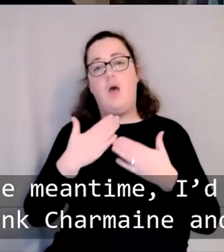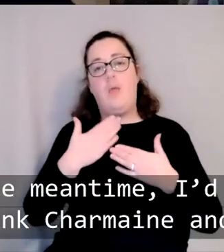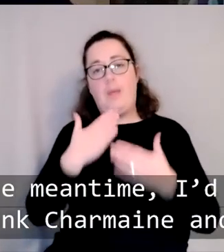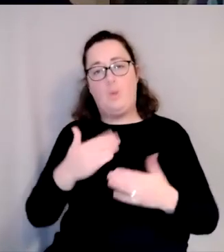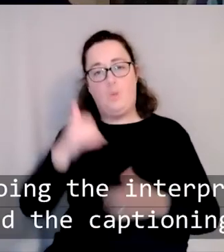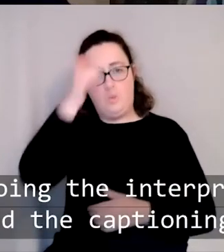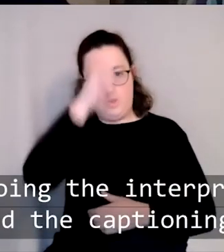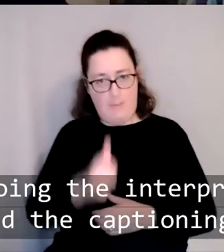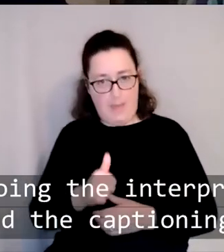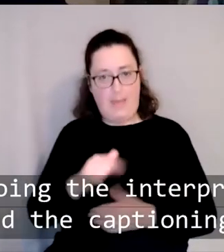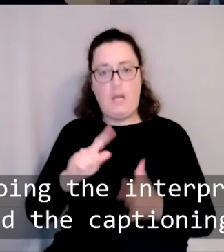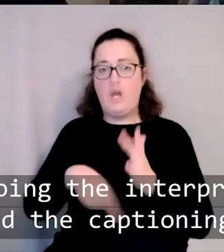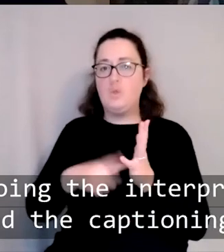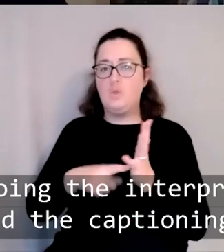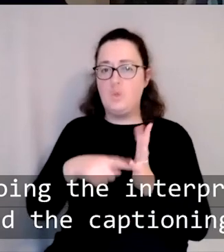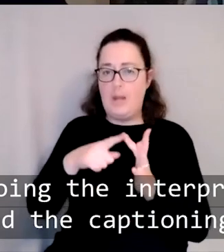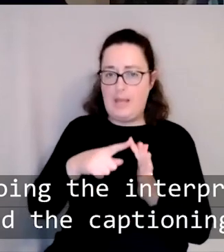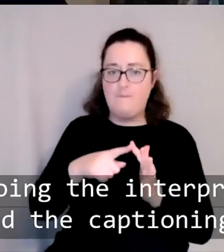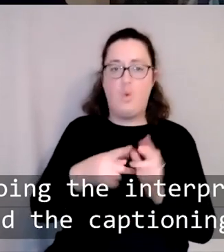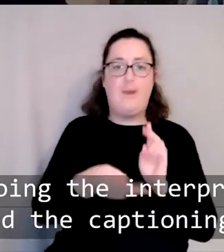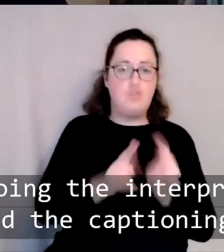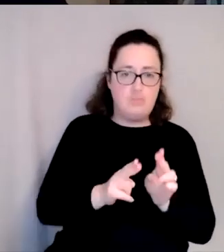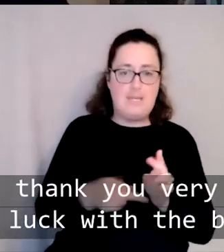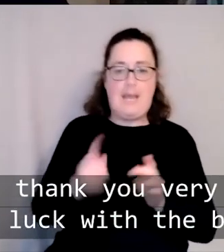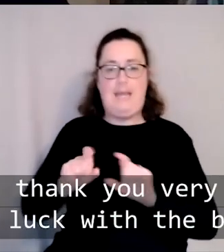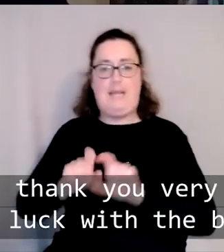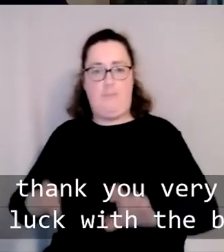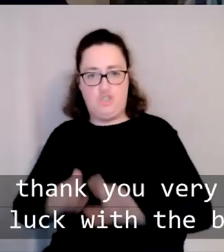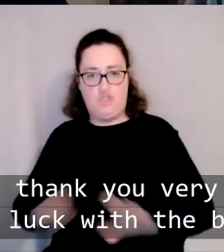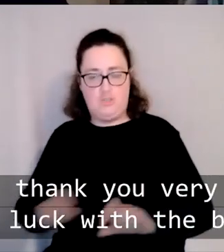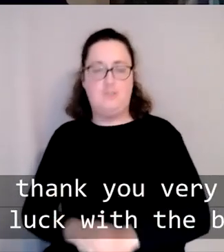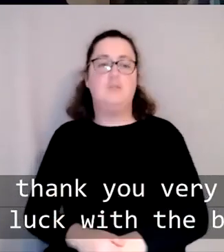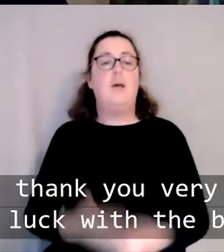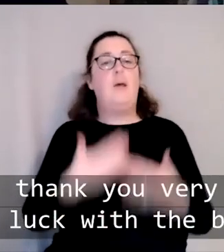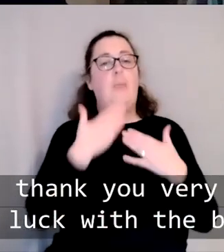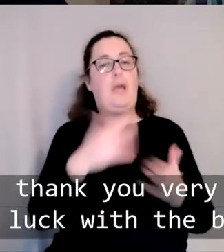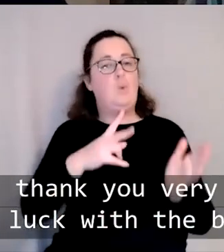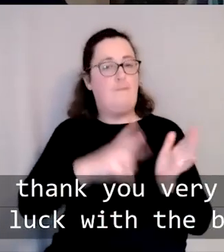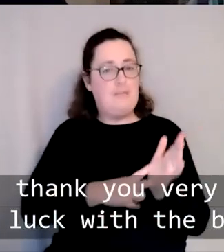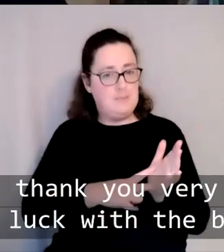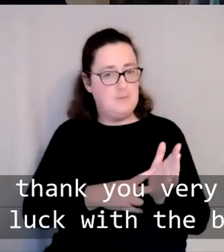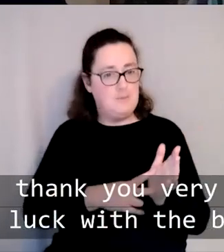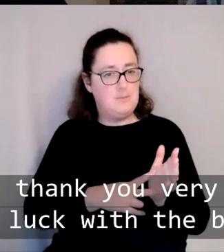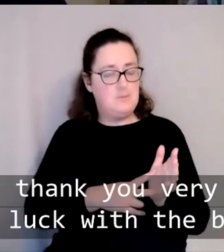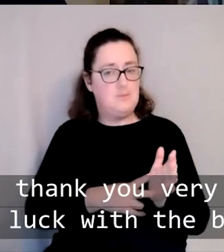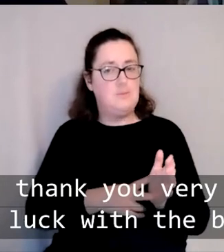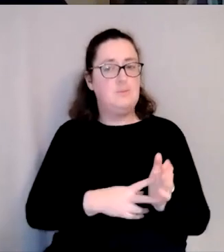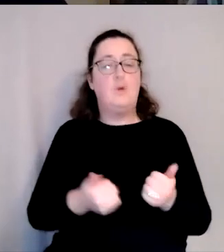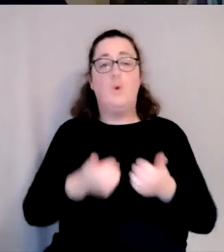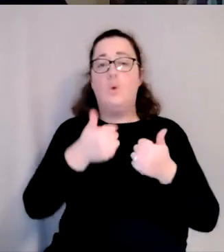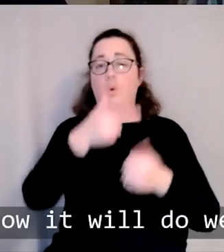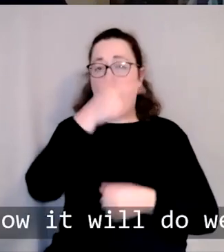Charmaine and Julie for doing the interpreting and the captioning. Vince, thank you very much. Good luck with the